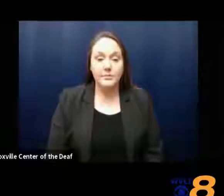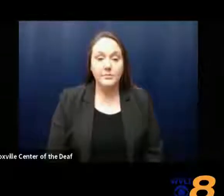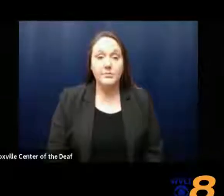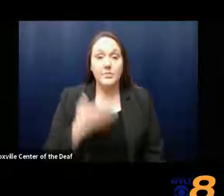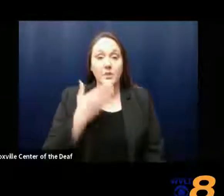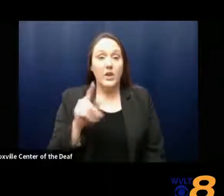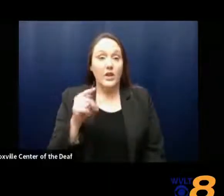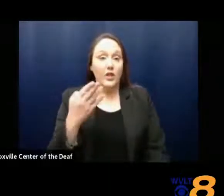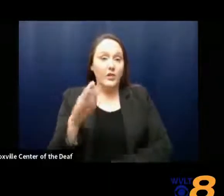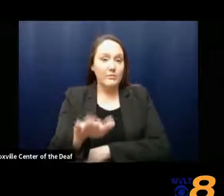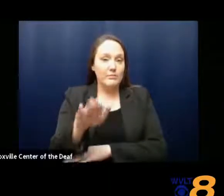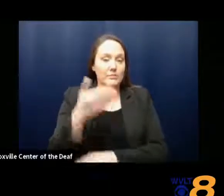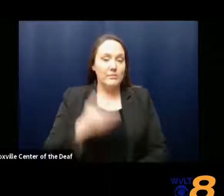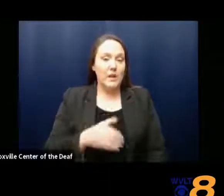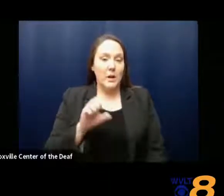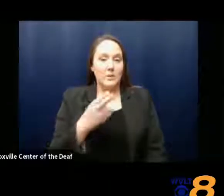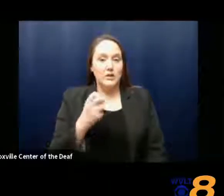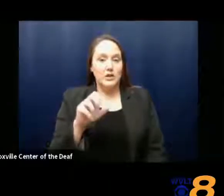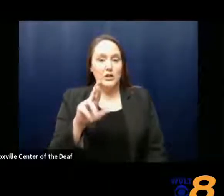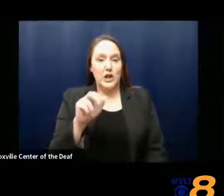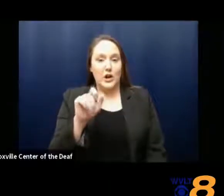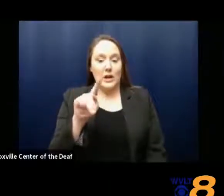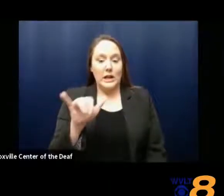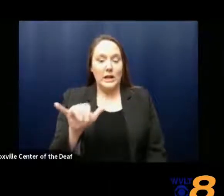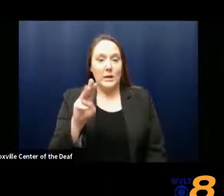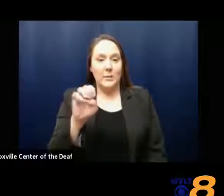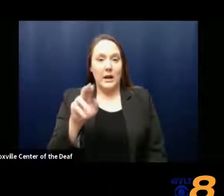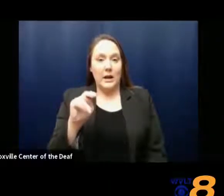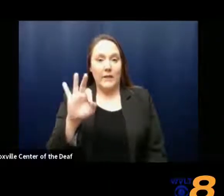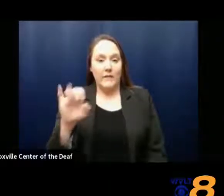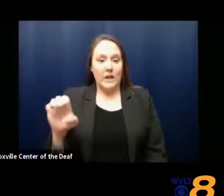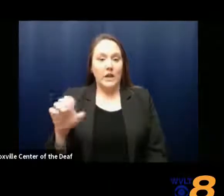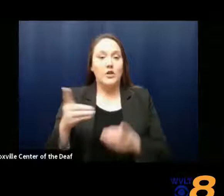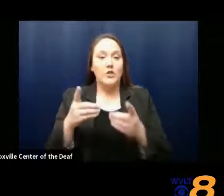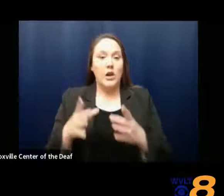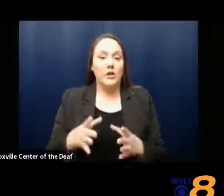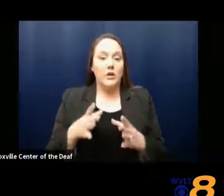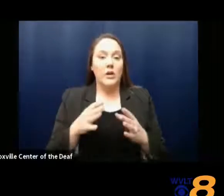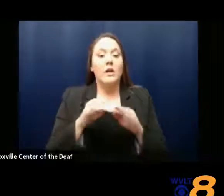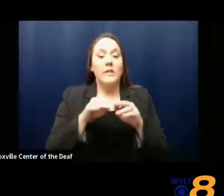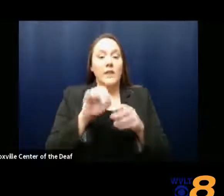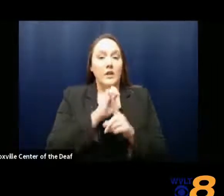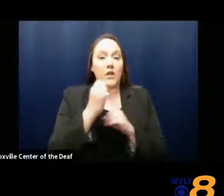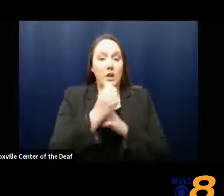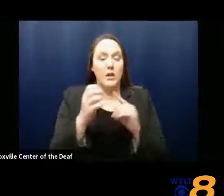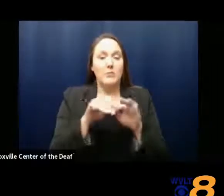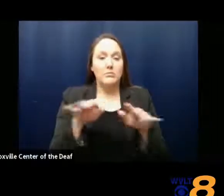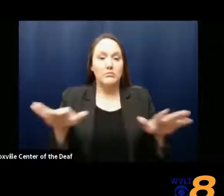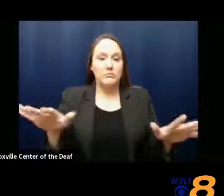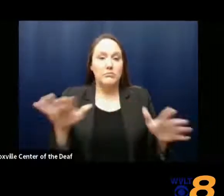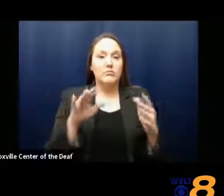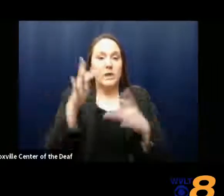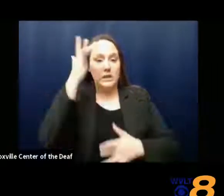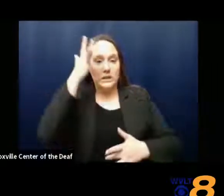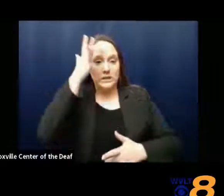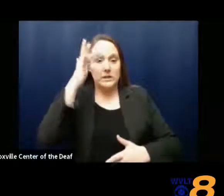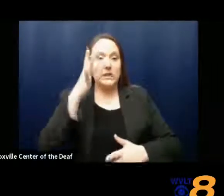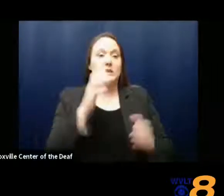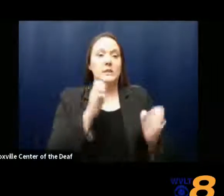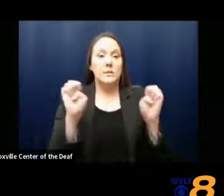Good Thursday afternoon. I'm Charity Menifee, Director of Communicable and Environmental Disease and Emergency Preparedness here at Knox County Health